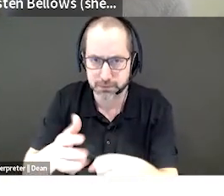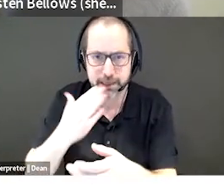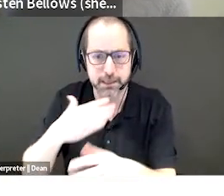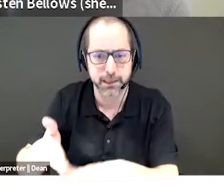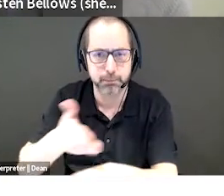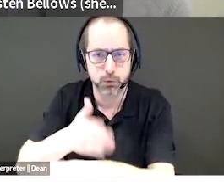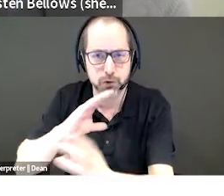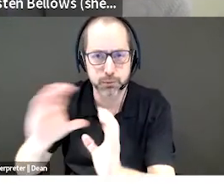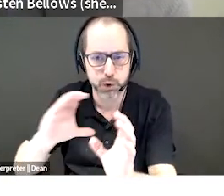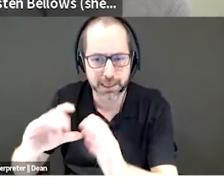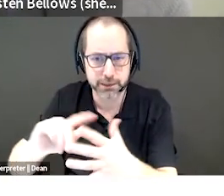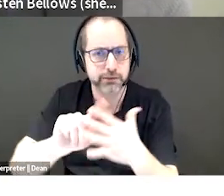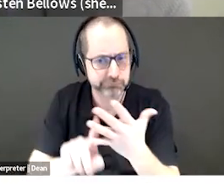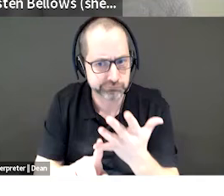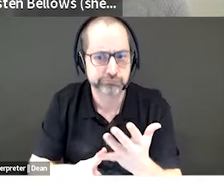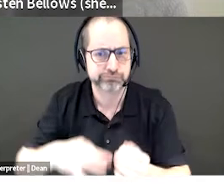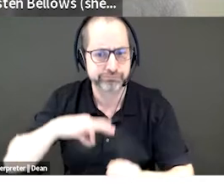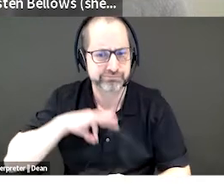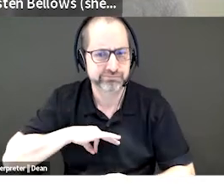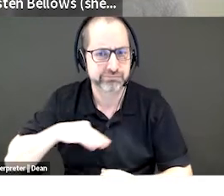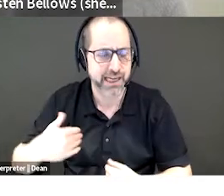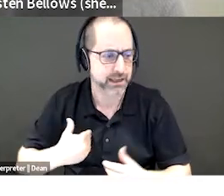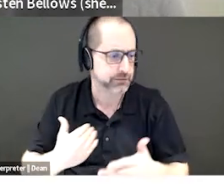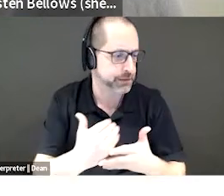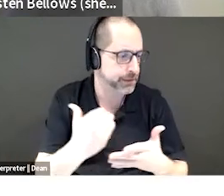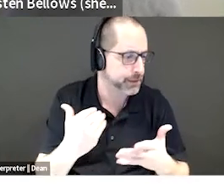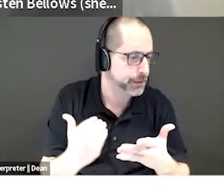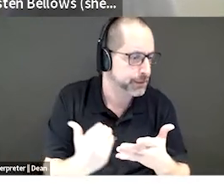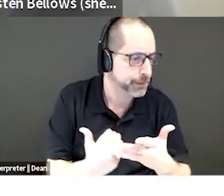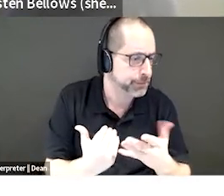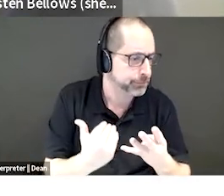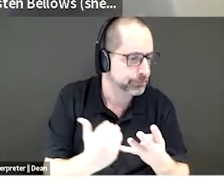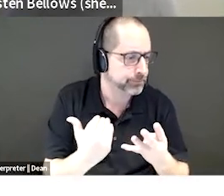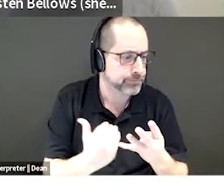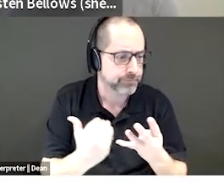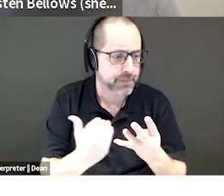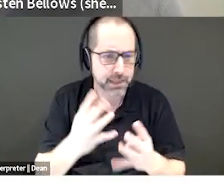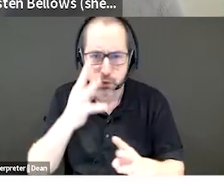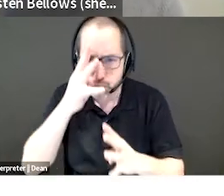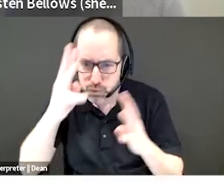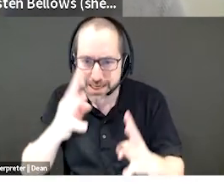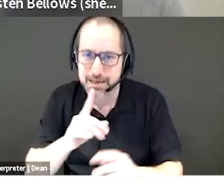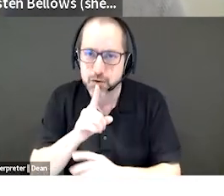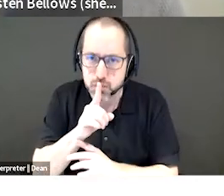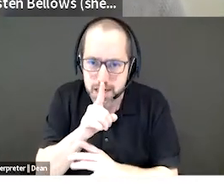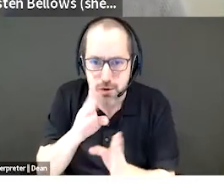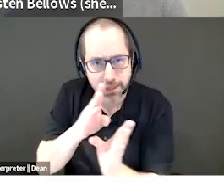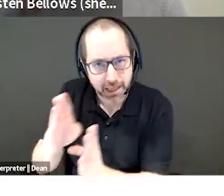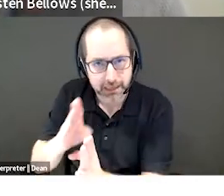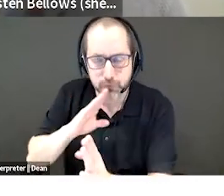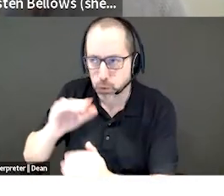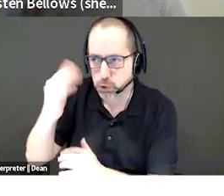And then create a realistic work plan for job searching. I wish I had done this back in the day.